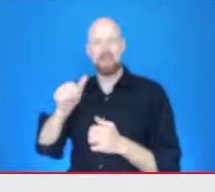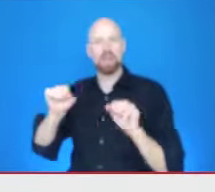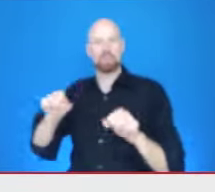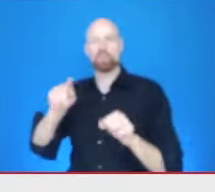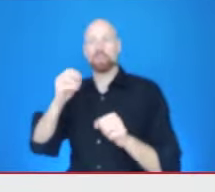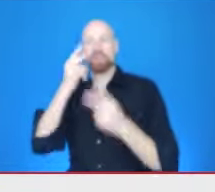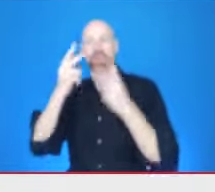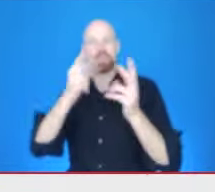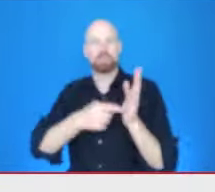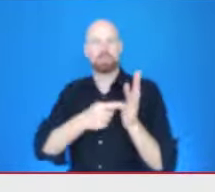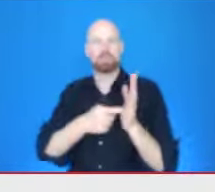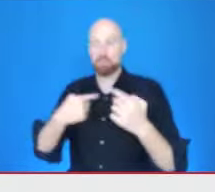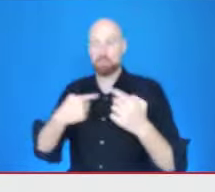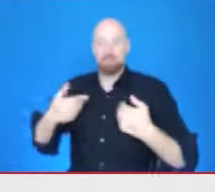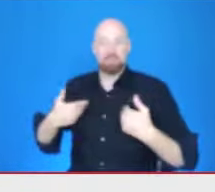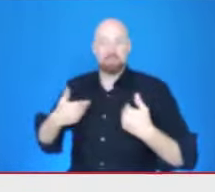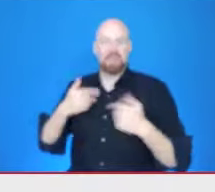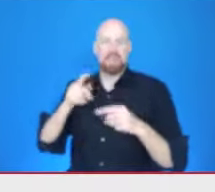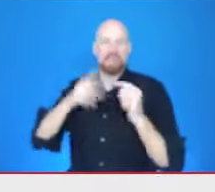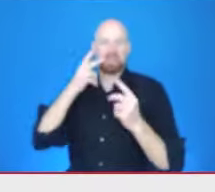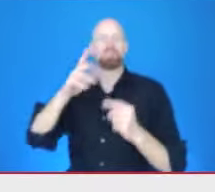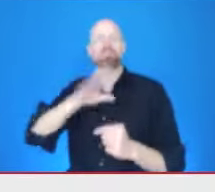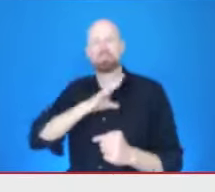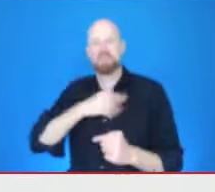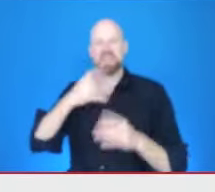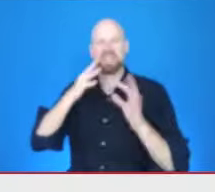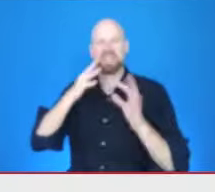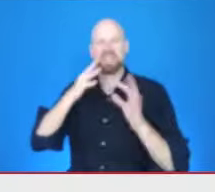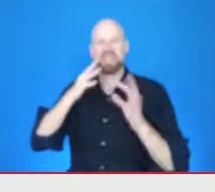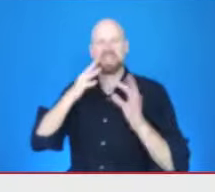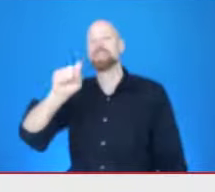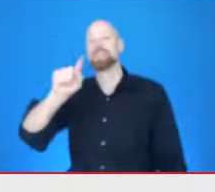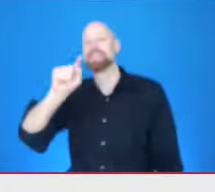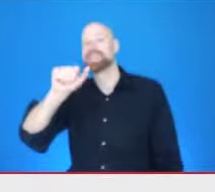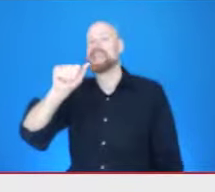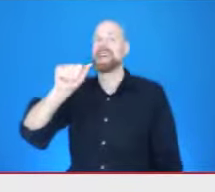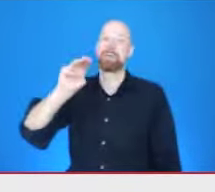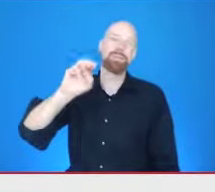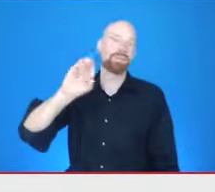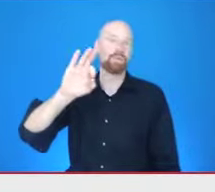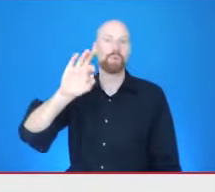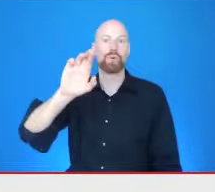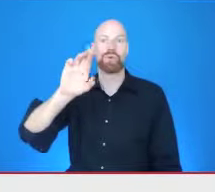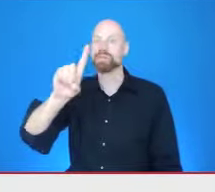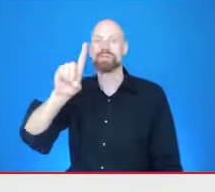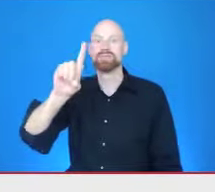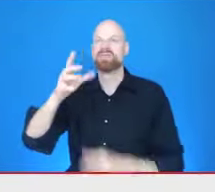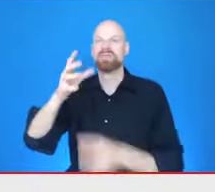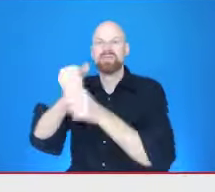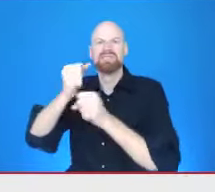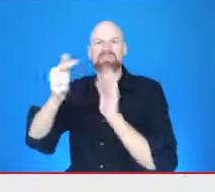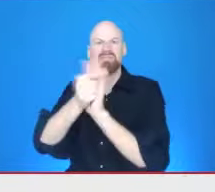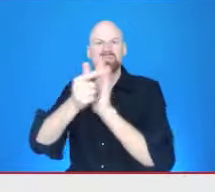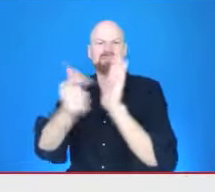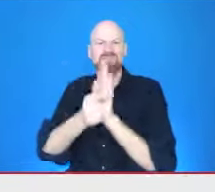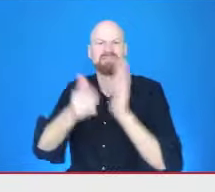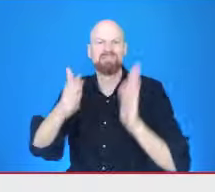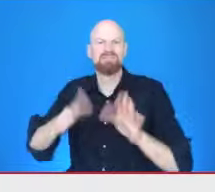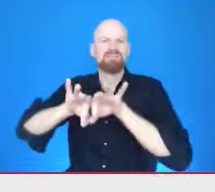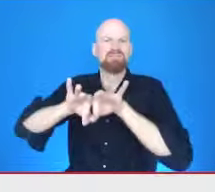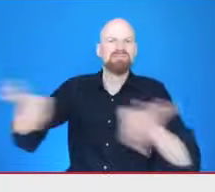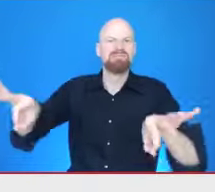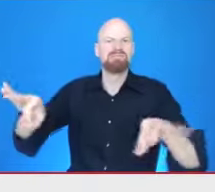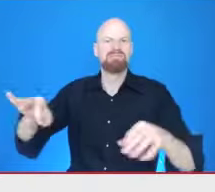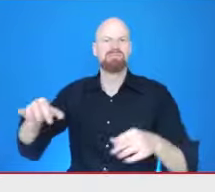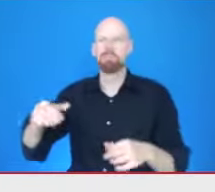community knows where you're going to college. It adds pressure. There were times I cried myself to sleep thinking I wasn't good enough or smart enough when it